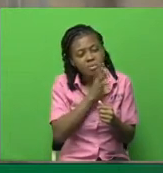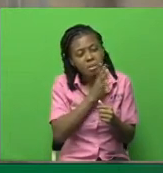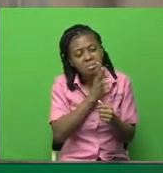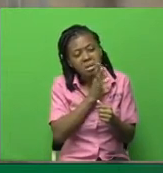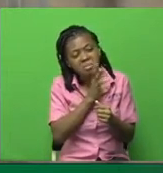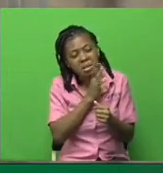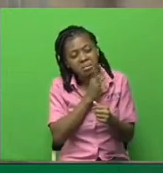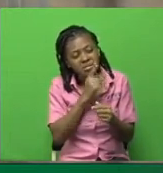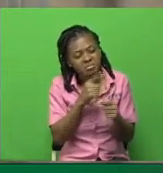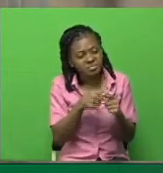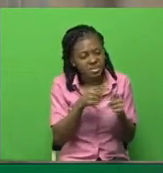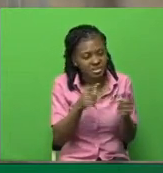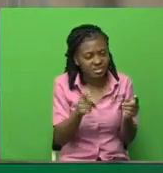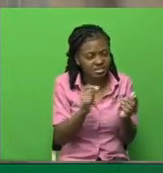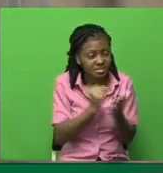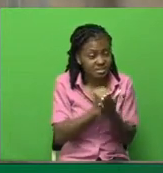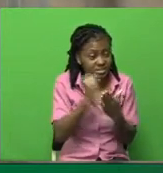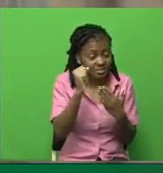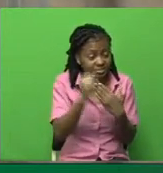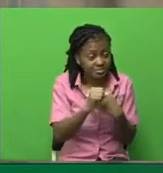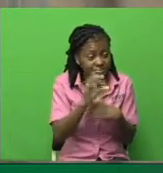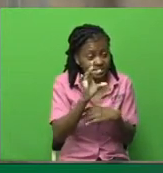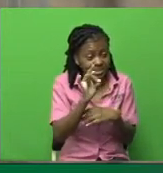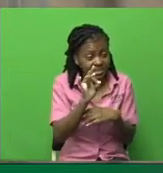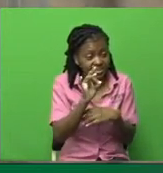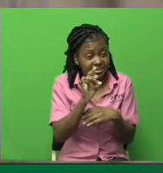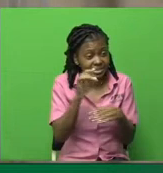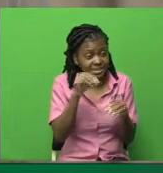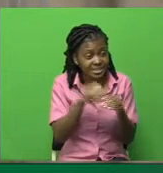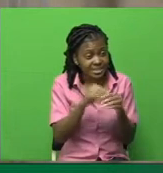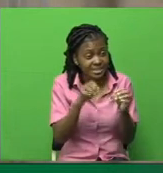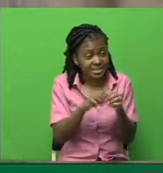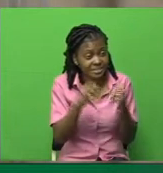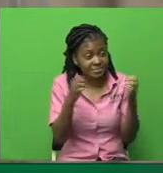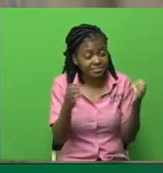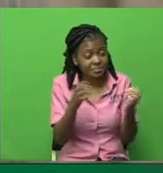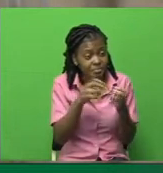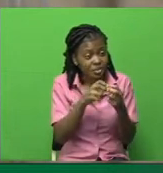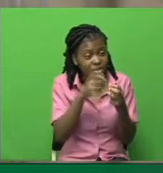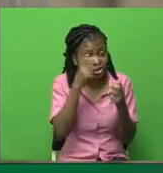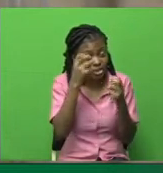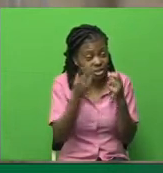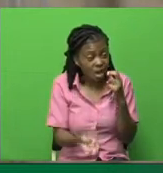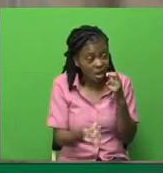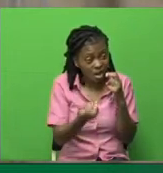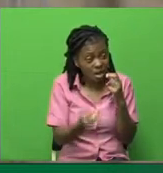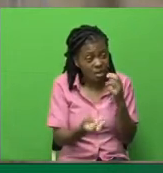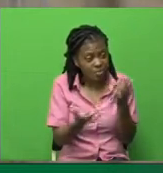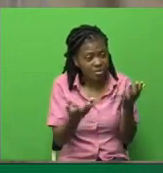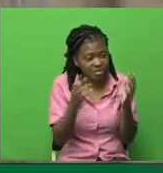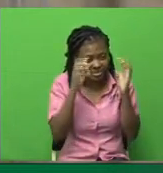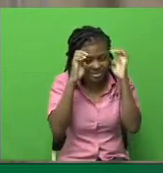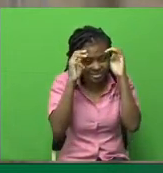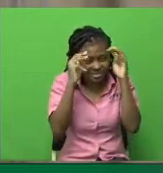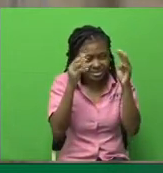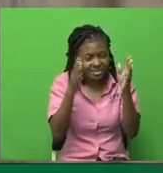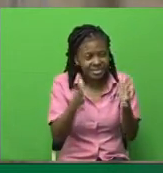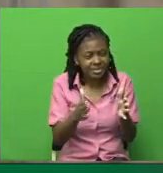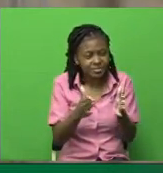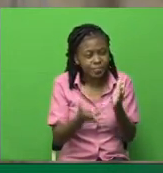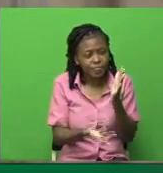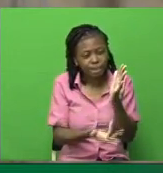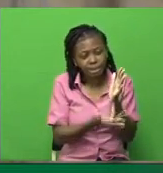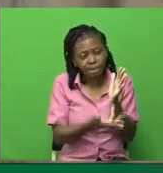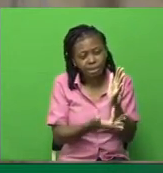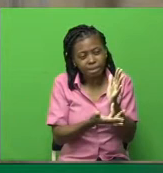September 8 2022 mouth open and story jump out you see when the minister of digital transformation Minister hustle